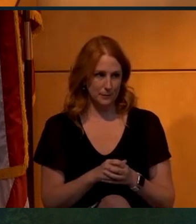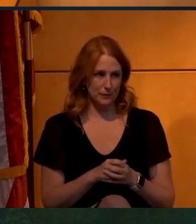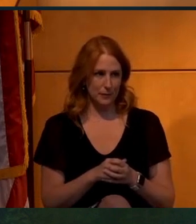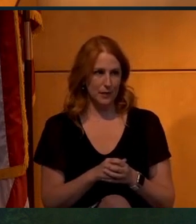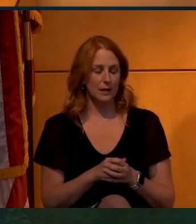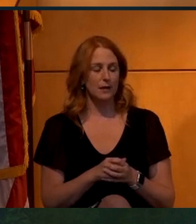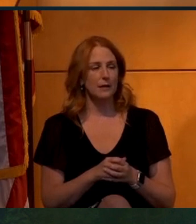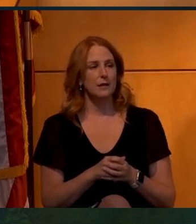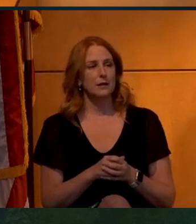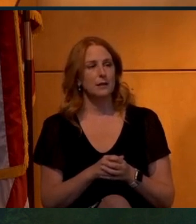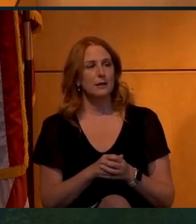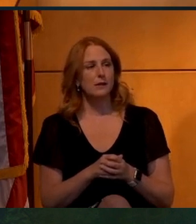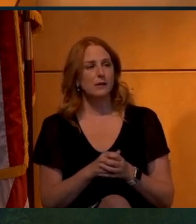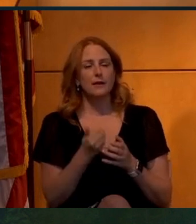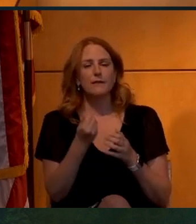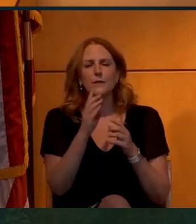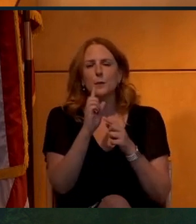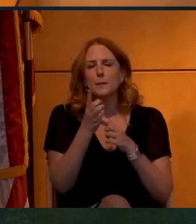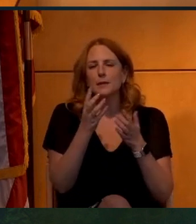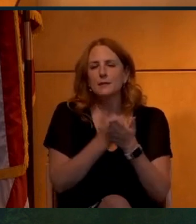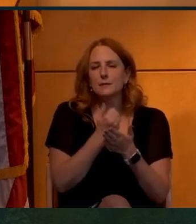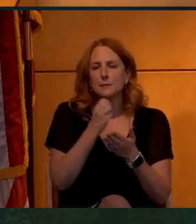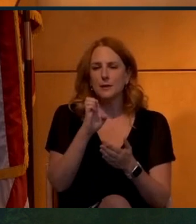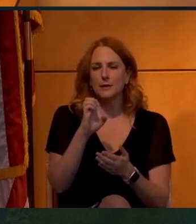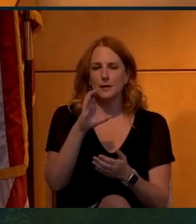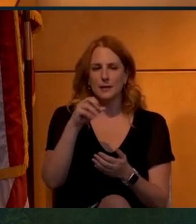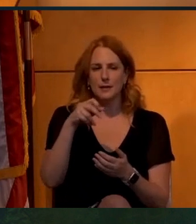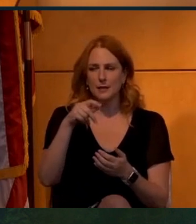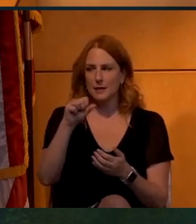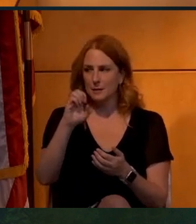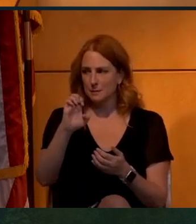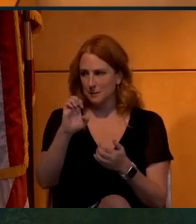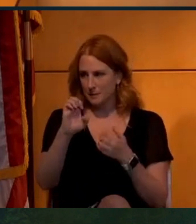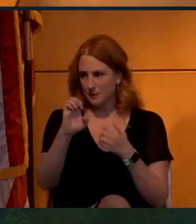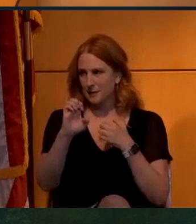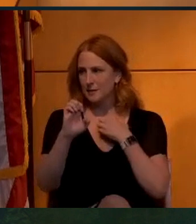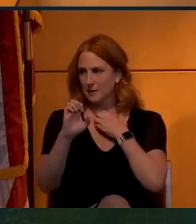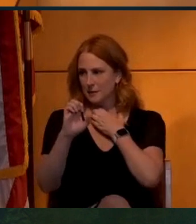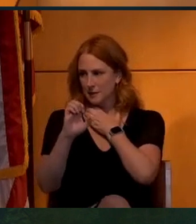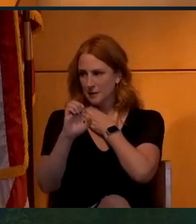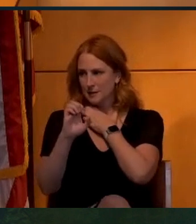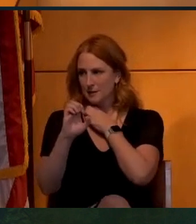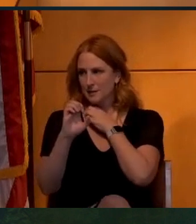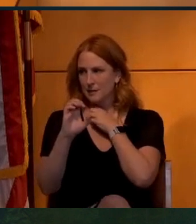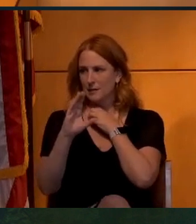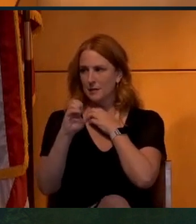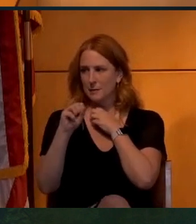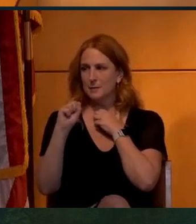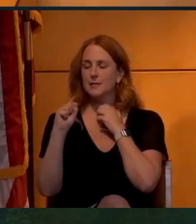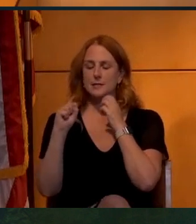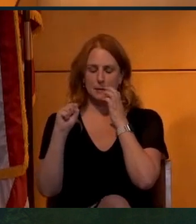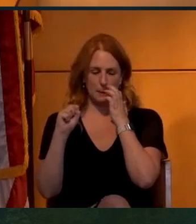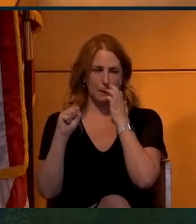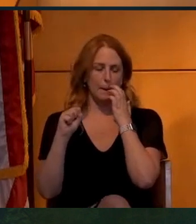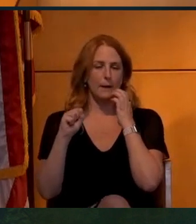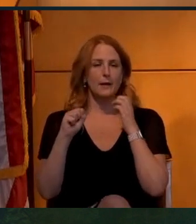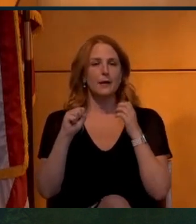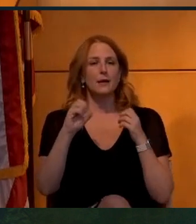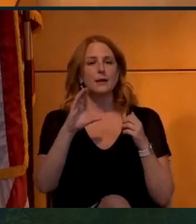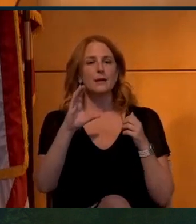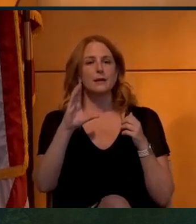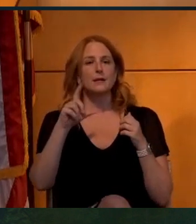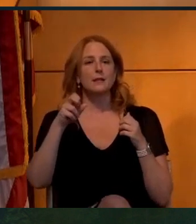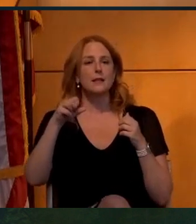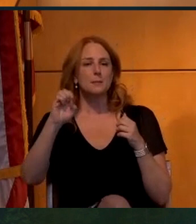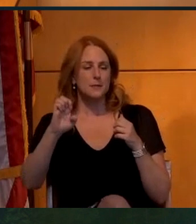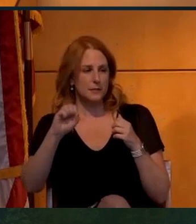All right, so I'm going to spend a few minutes talking about CLPS. I think most of you in here obviously know by now, but if you don't, CLPS is NASA's way